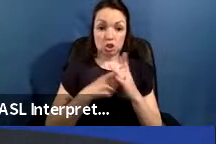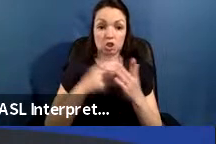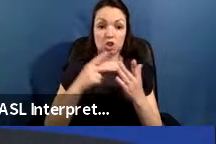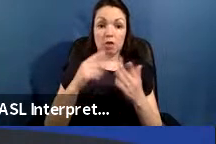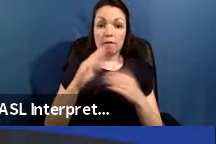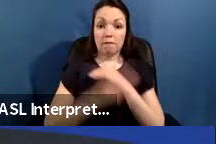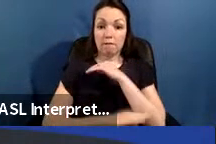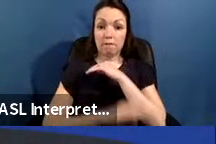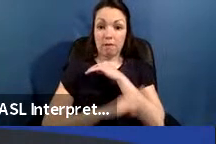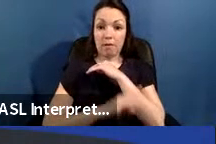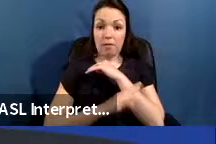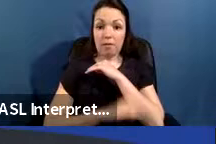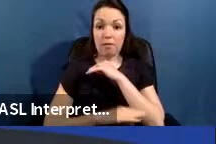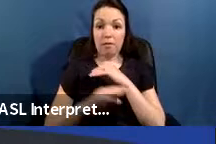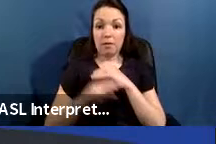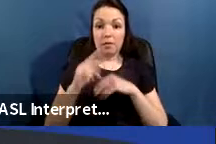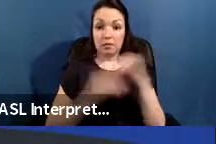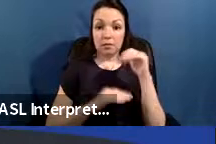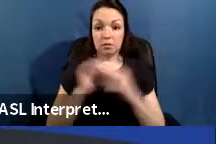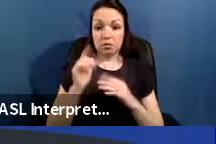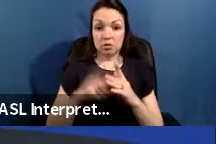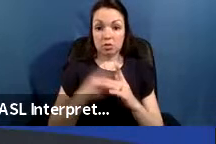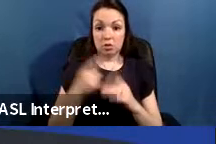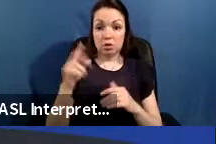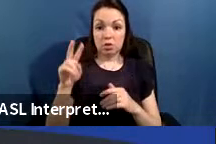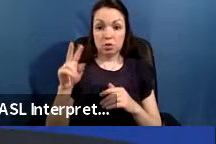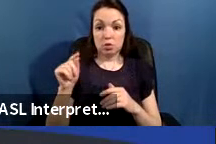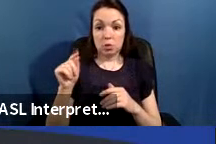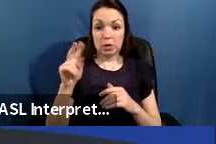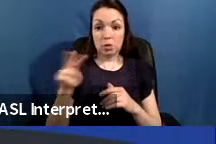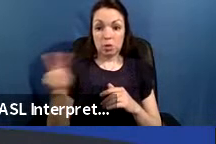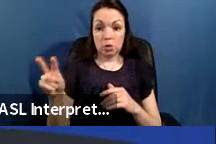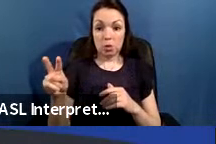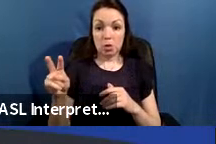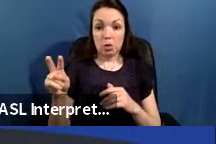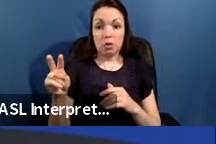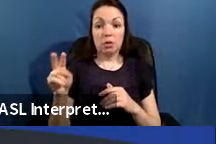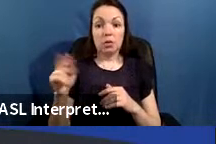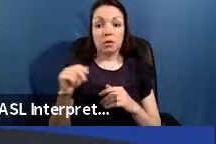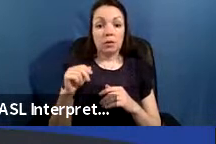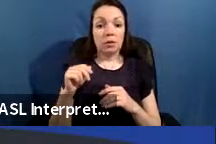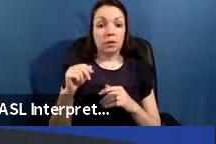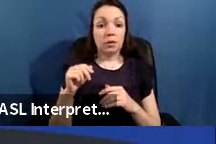in 2022. With your input, we seek to do much more.